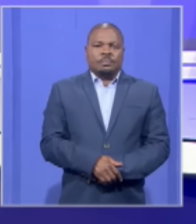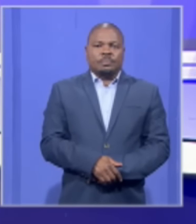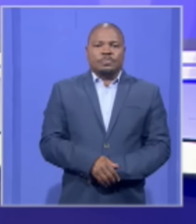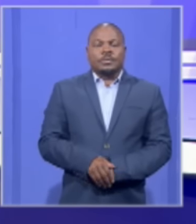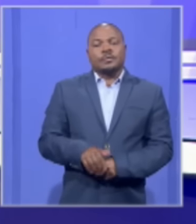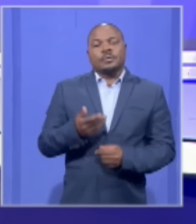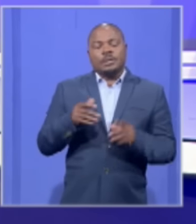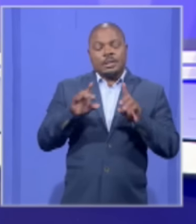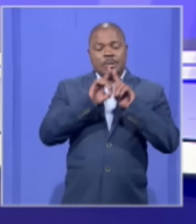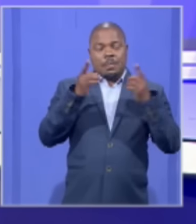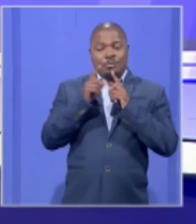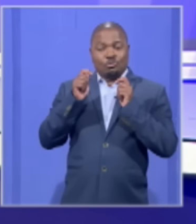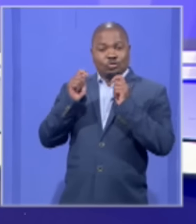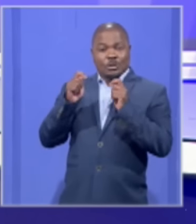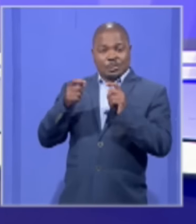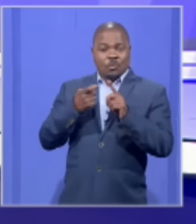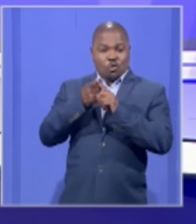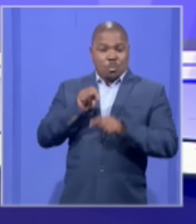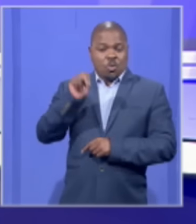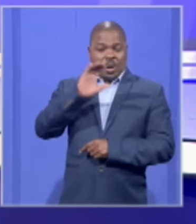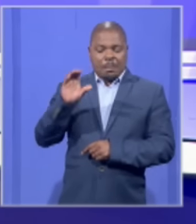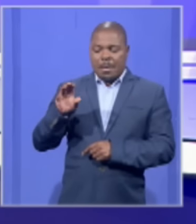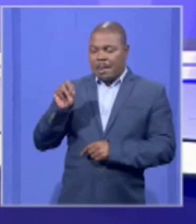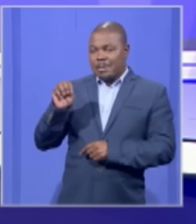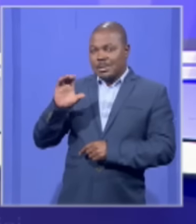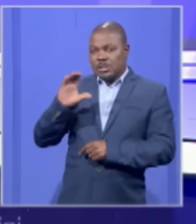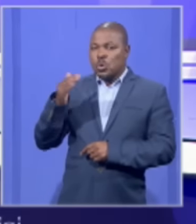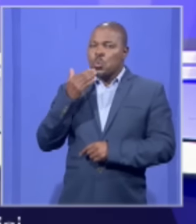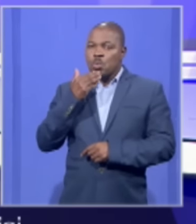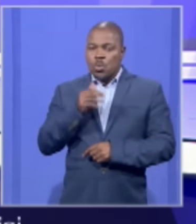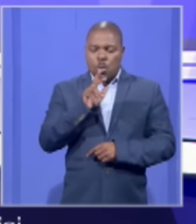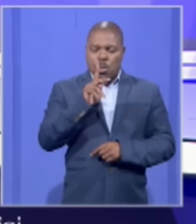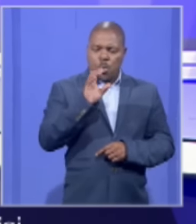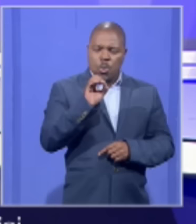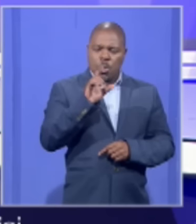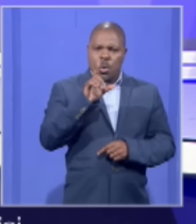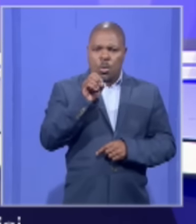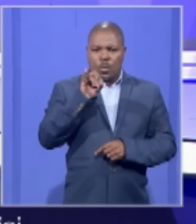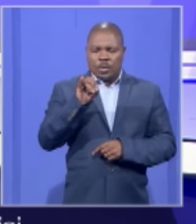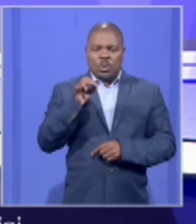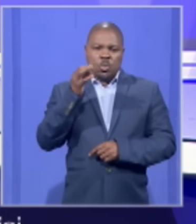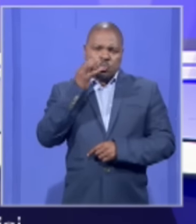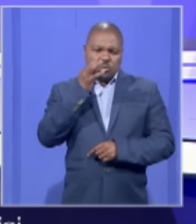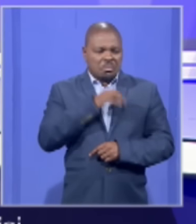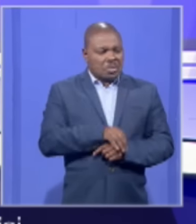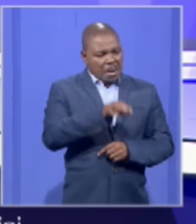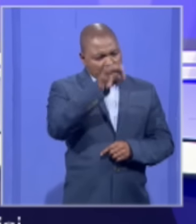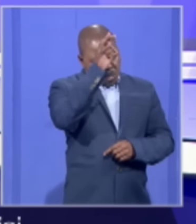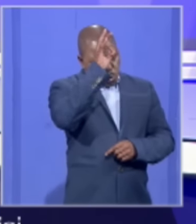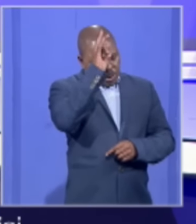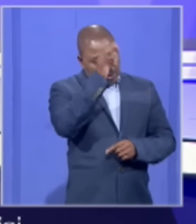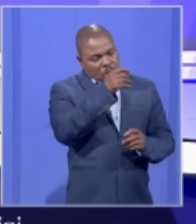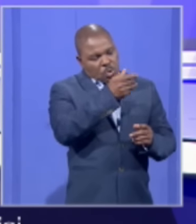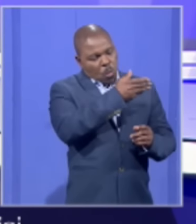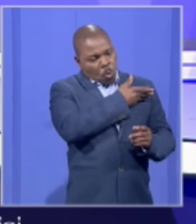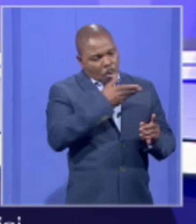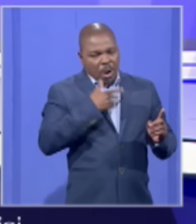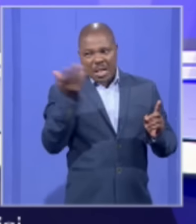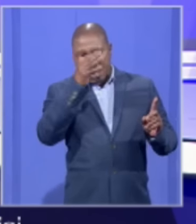Mokhuduthamaga wa lefapha la dipalangwa kwa Northern Cape Dimakatso Koloi o gadile magatwe a go tlhaselwa ga lepodisi la mosadi le le ketekilweng le le